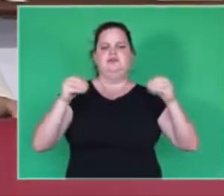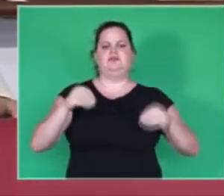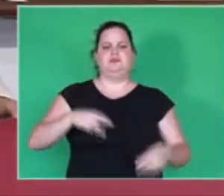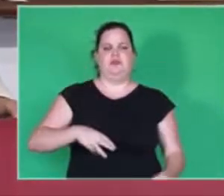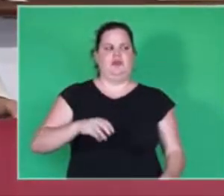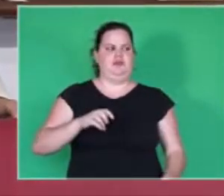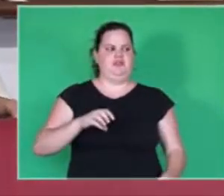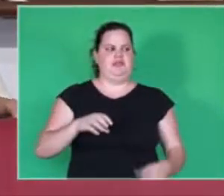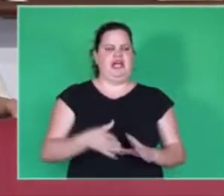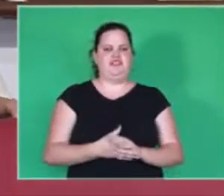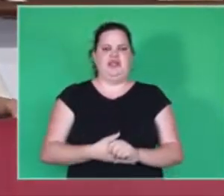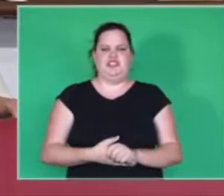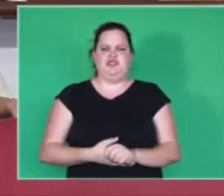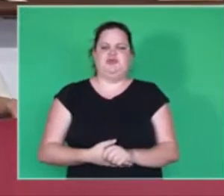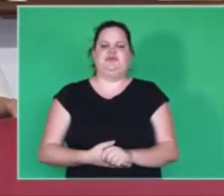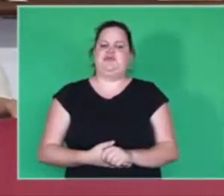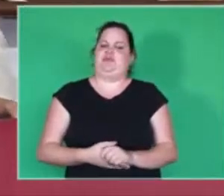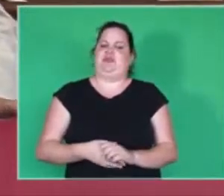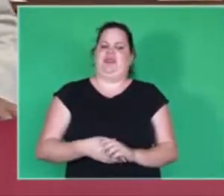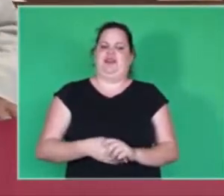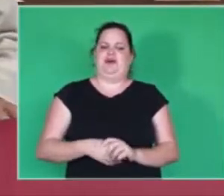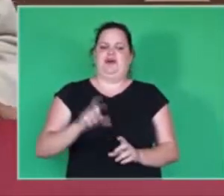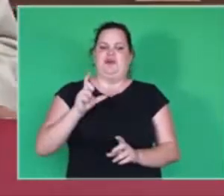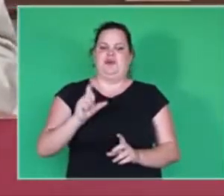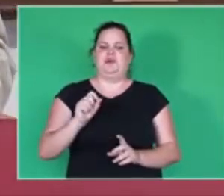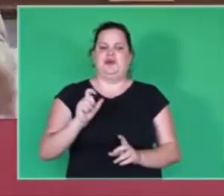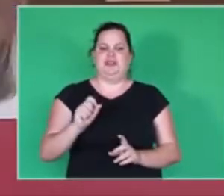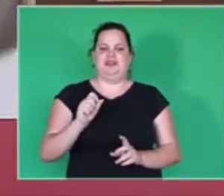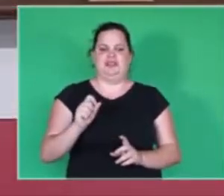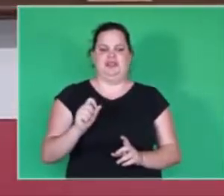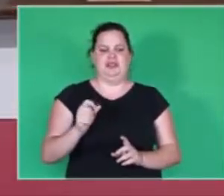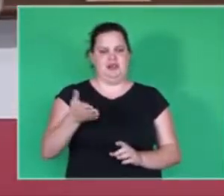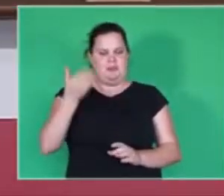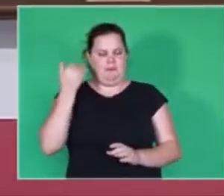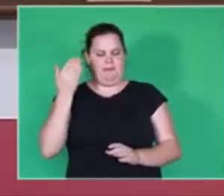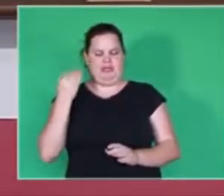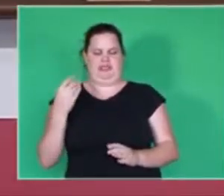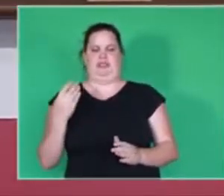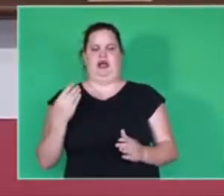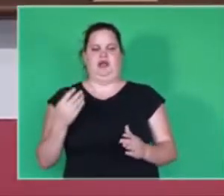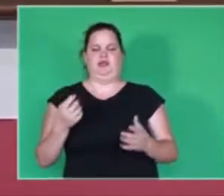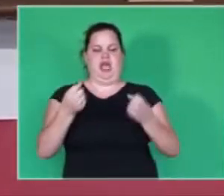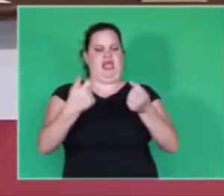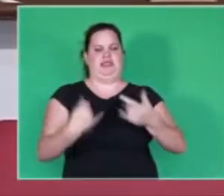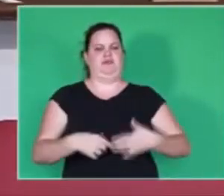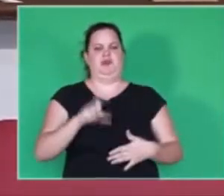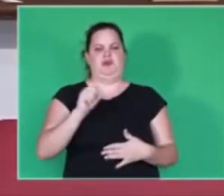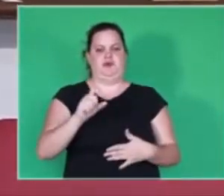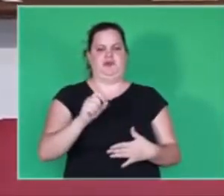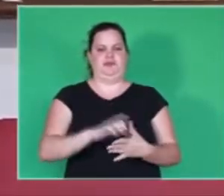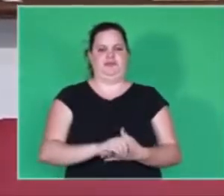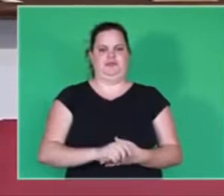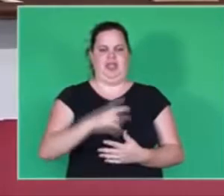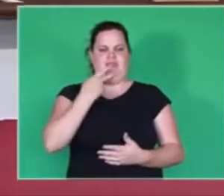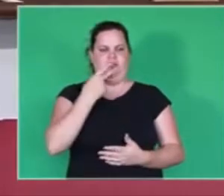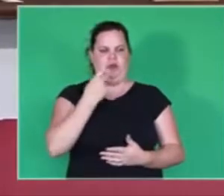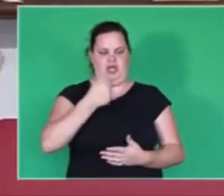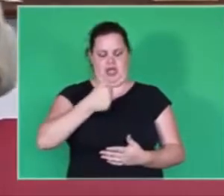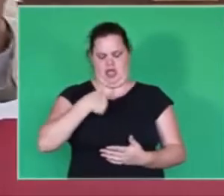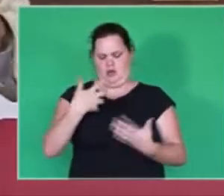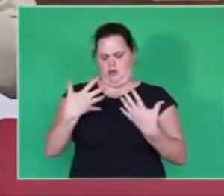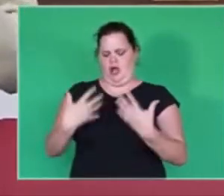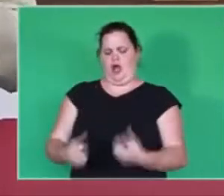then entered Augustine, the bishop of Hippo in Africa. He spoke, he said,